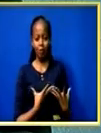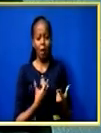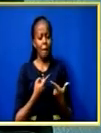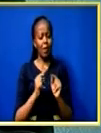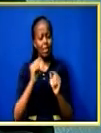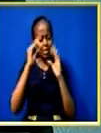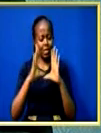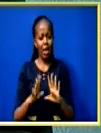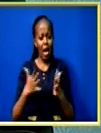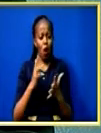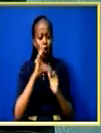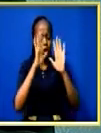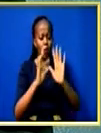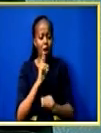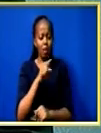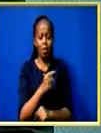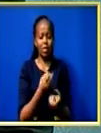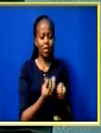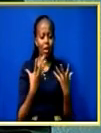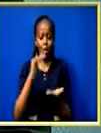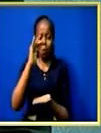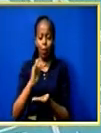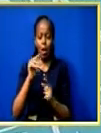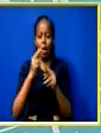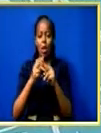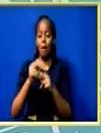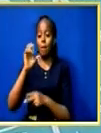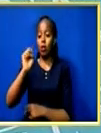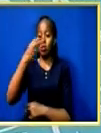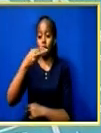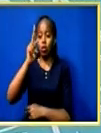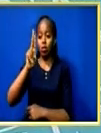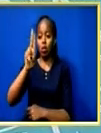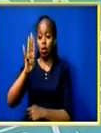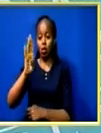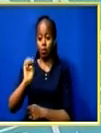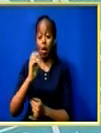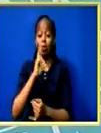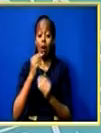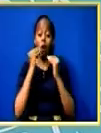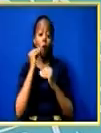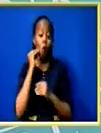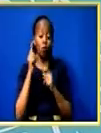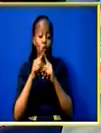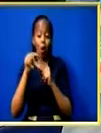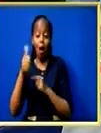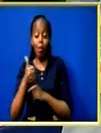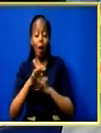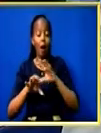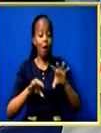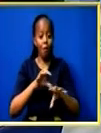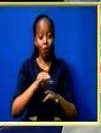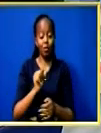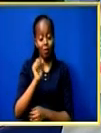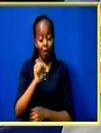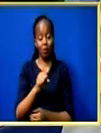shrubs, how important are shrubs, Malimu? You mean they're not important? I did they not are home to other